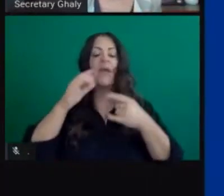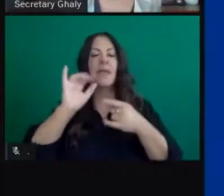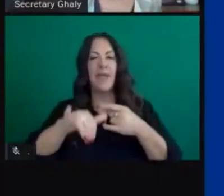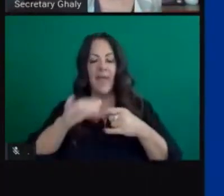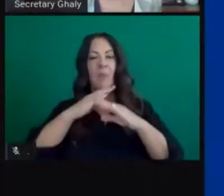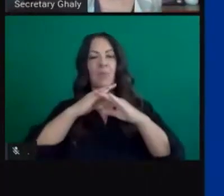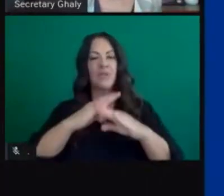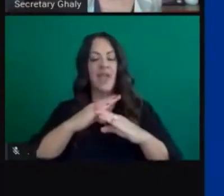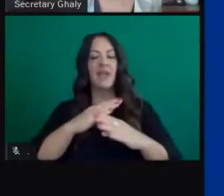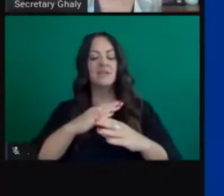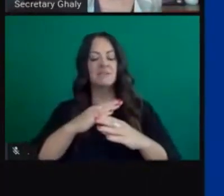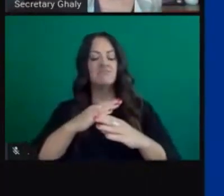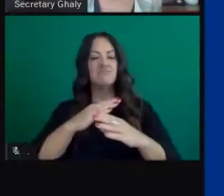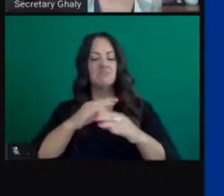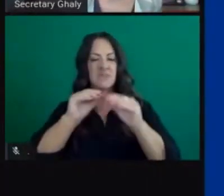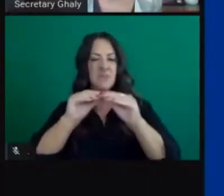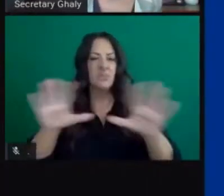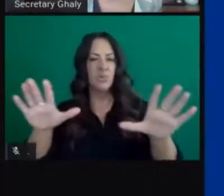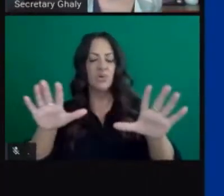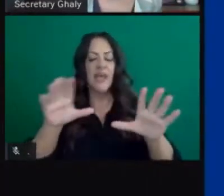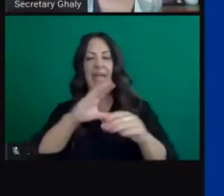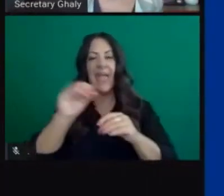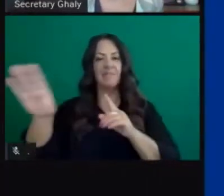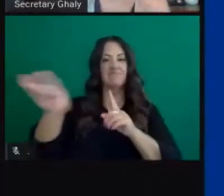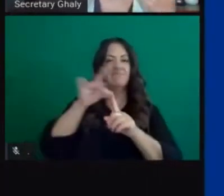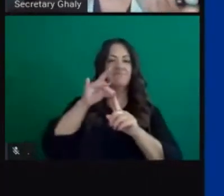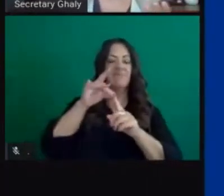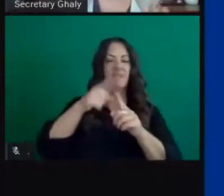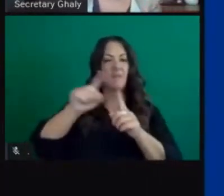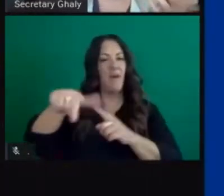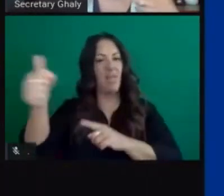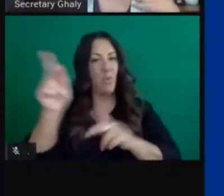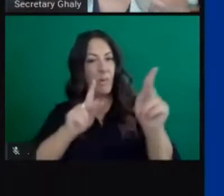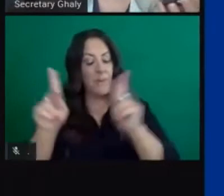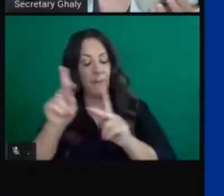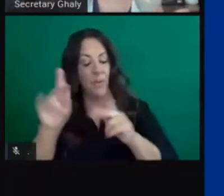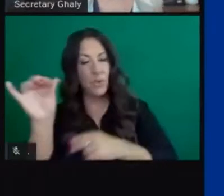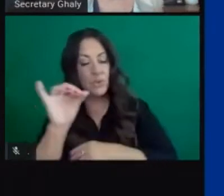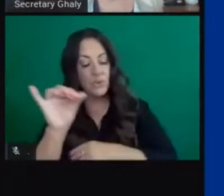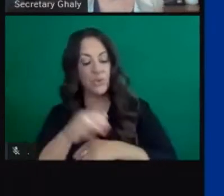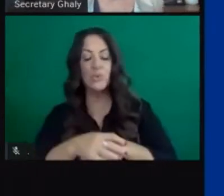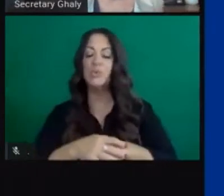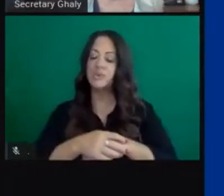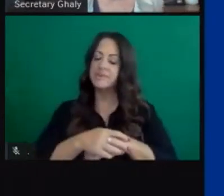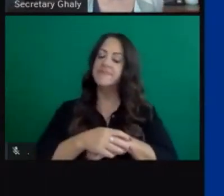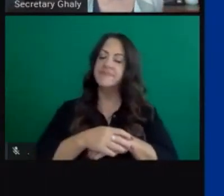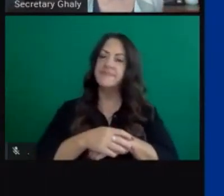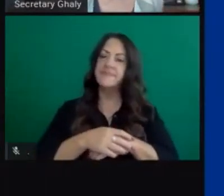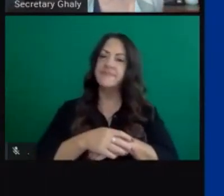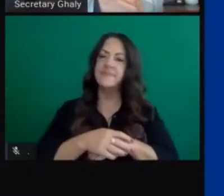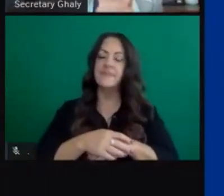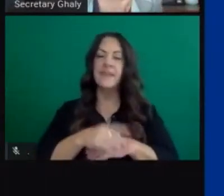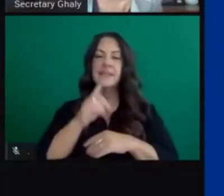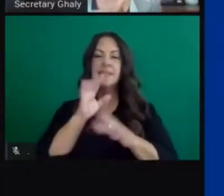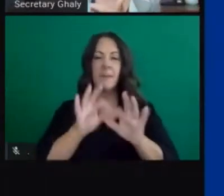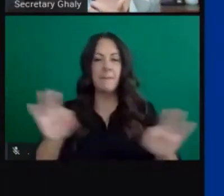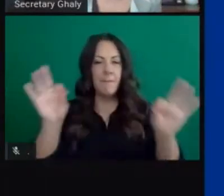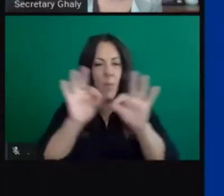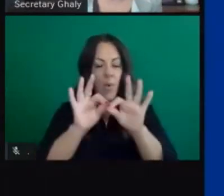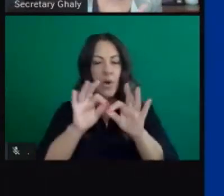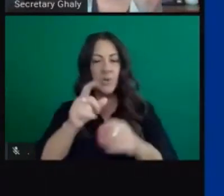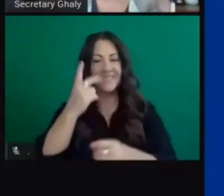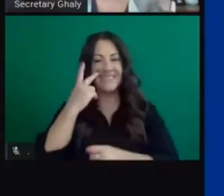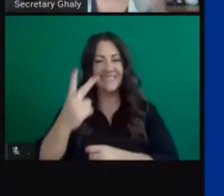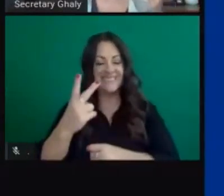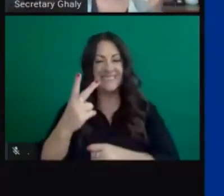help protect the wearer. It helps protect others from decreasing the transmission. So again, as you see a